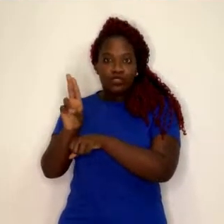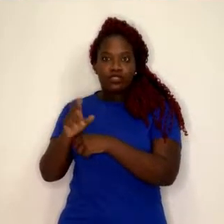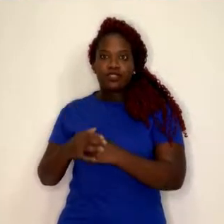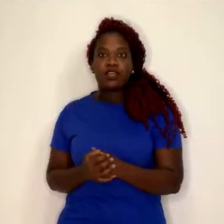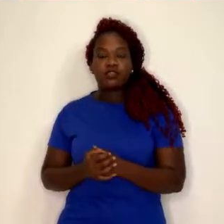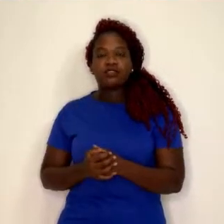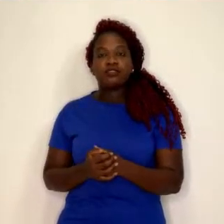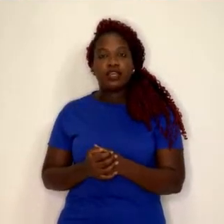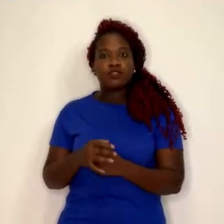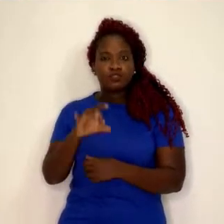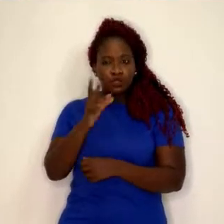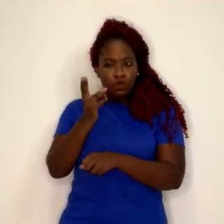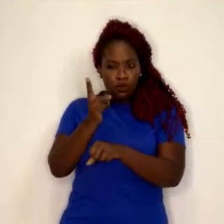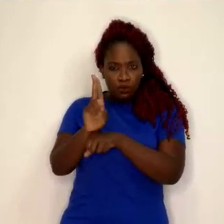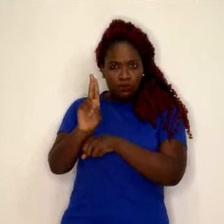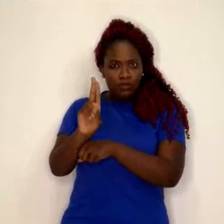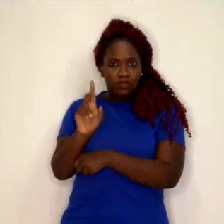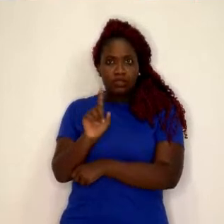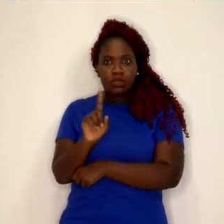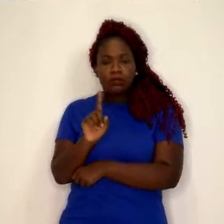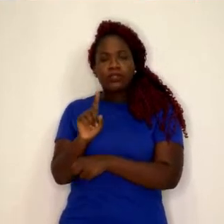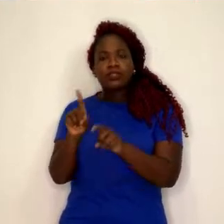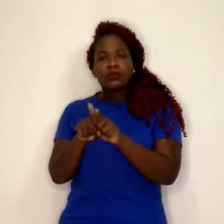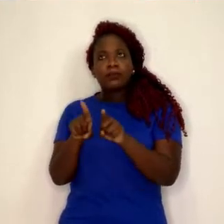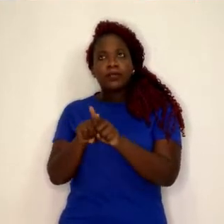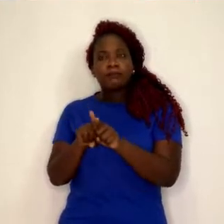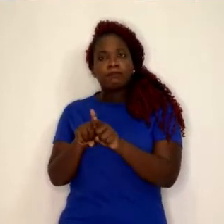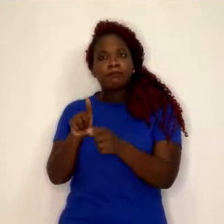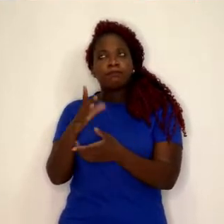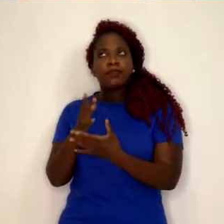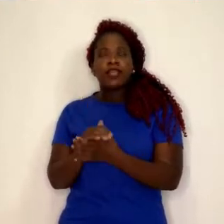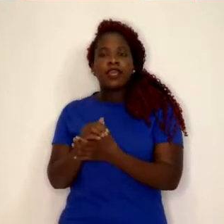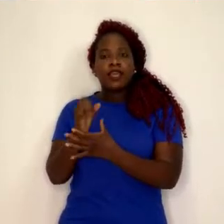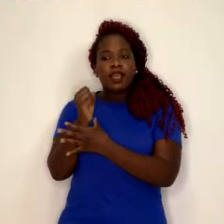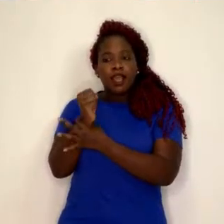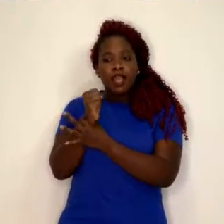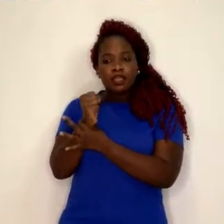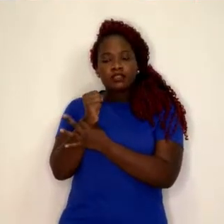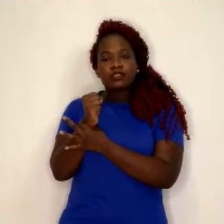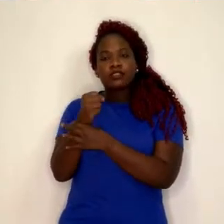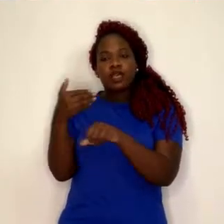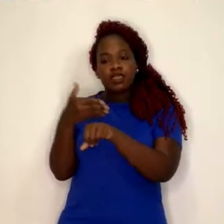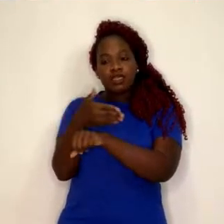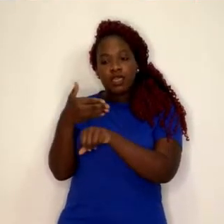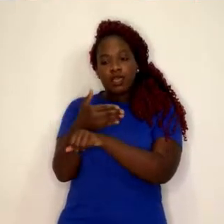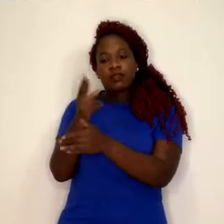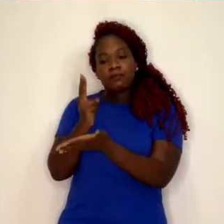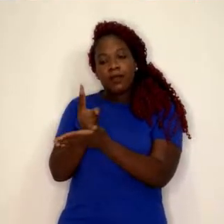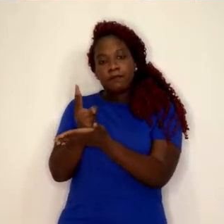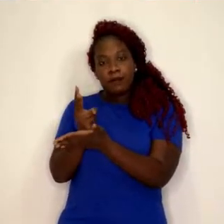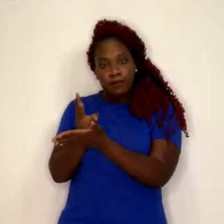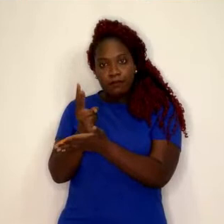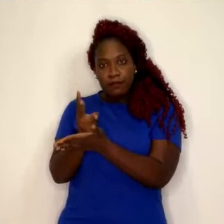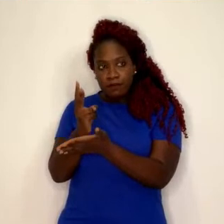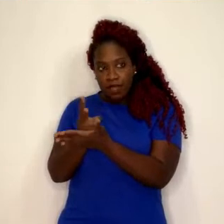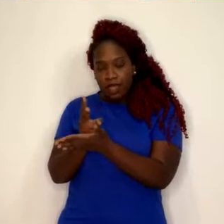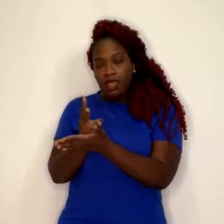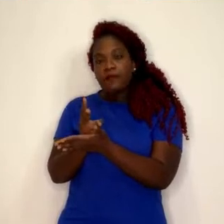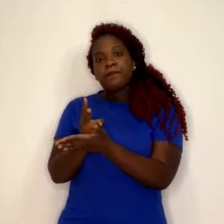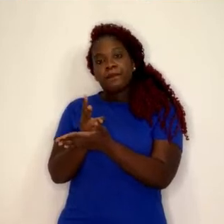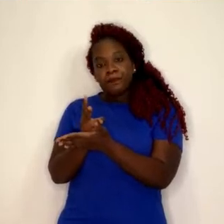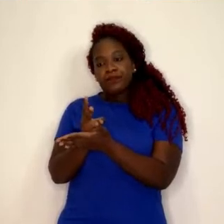higher learning, not only them, but also particularly in ensuring access and permanence